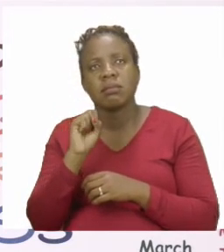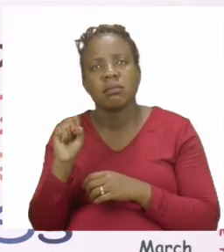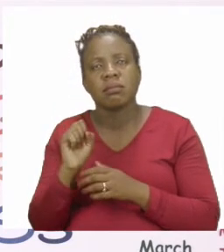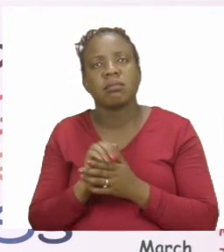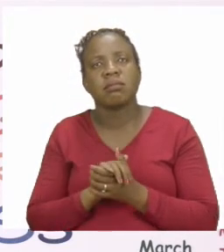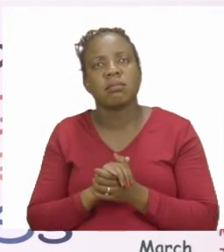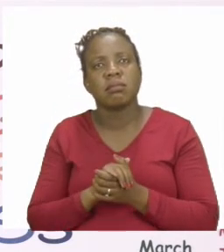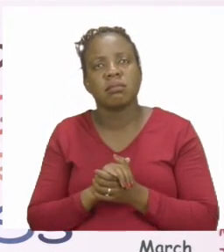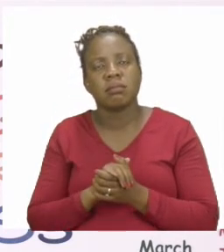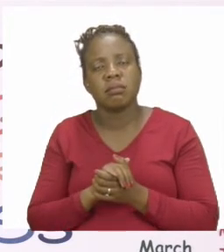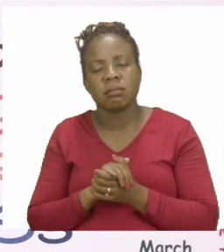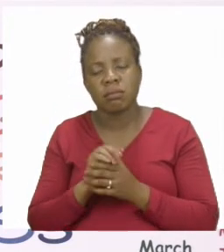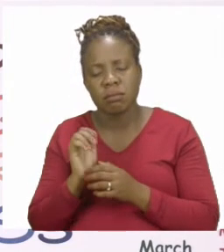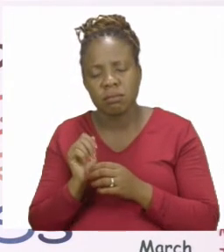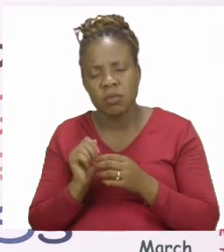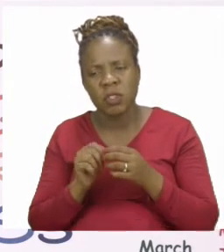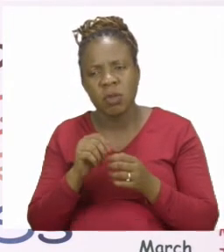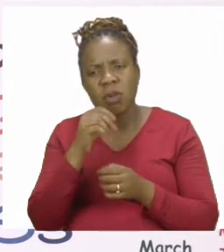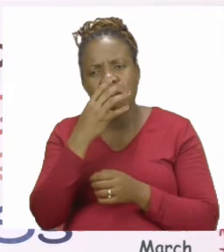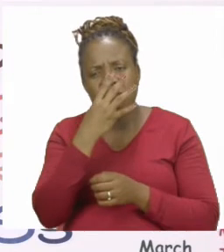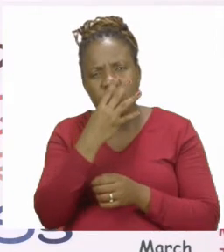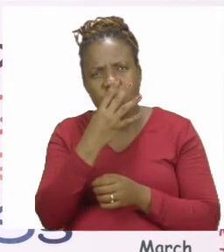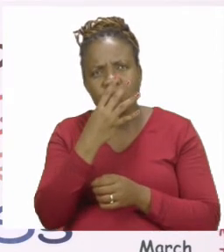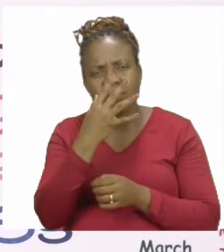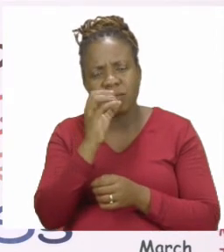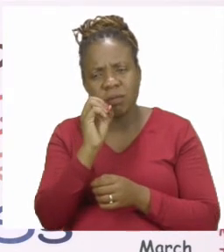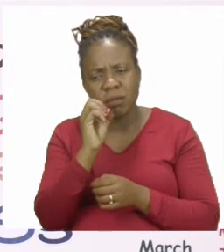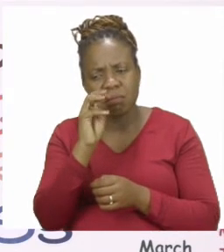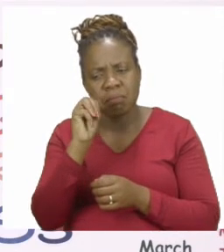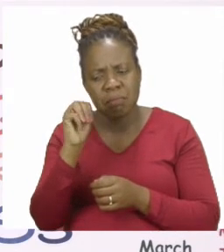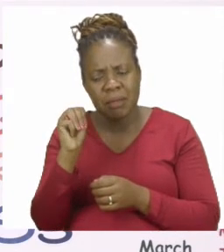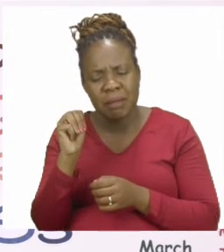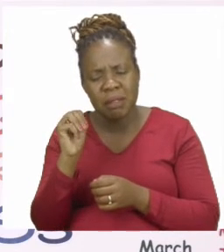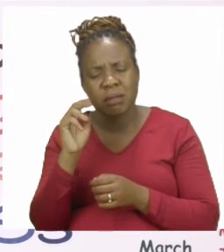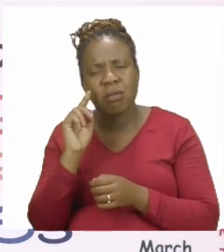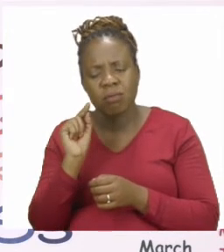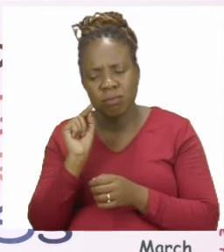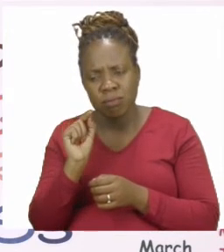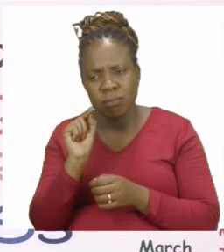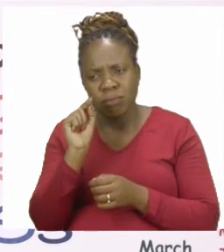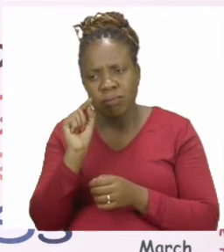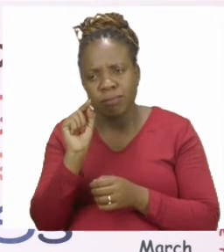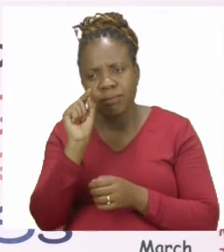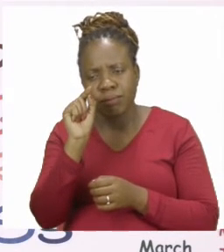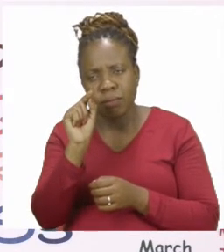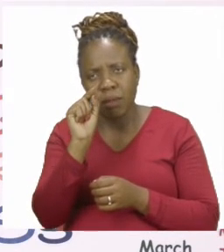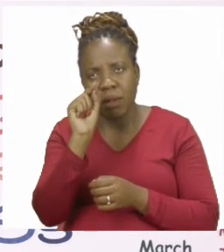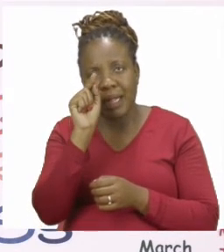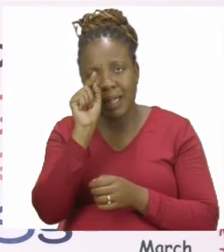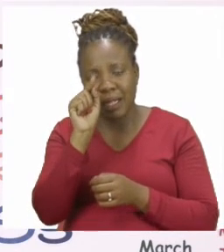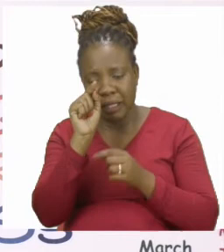450 milliliters of rain. So then you measure it and then you can also go ahead and color it